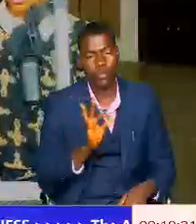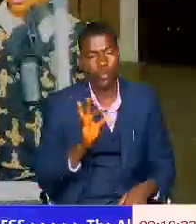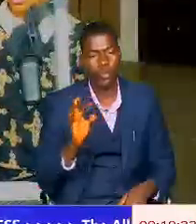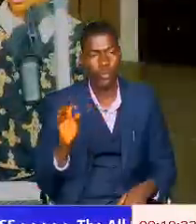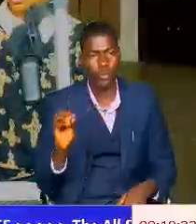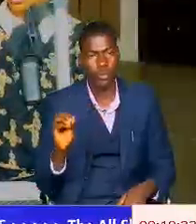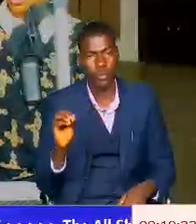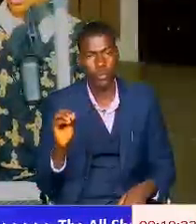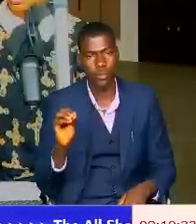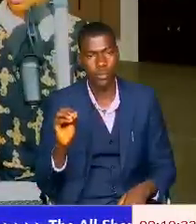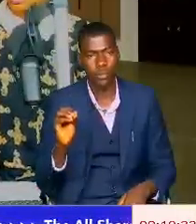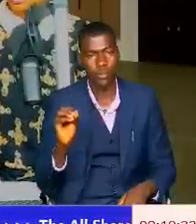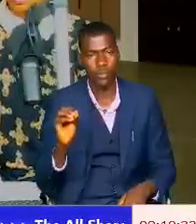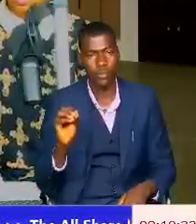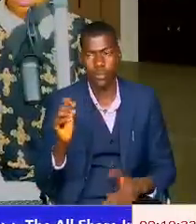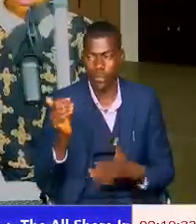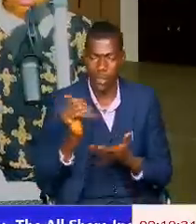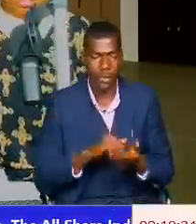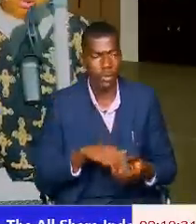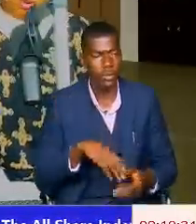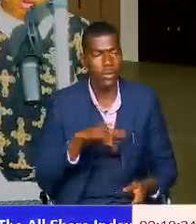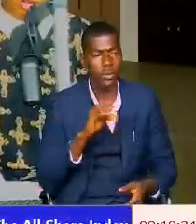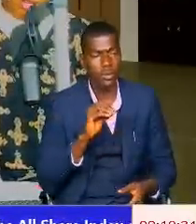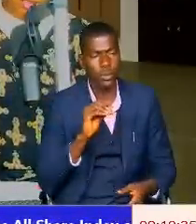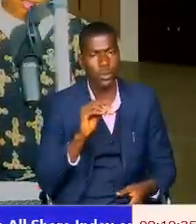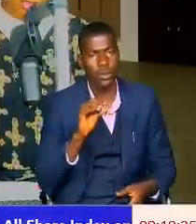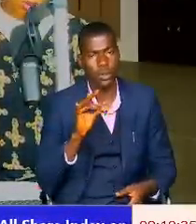080-92-89-72-90. Repeat them again.